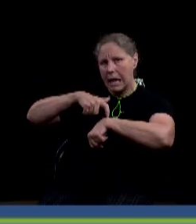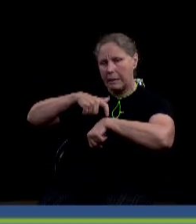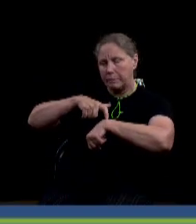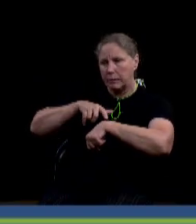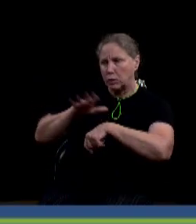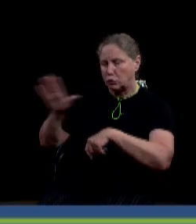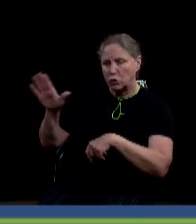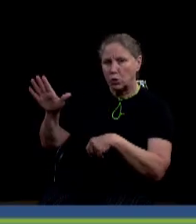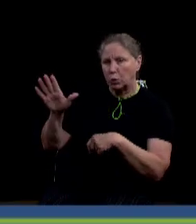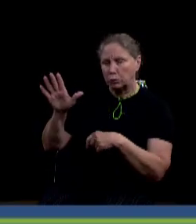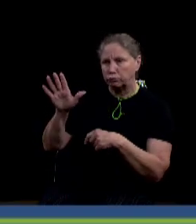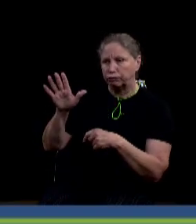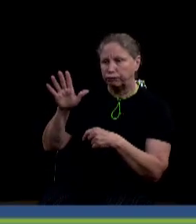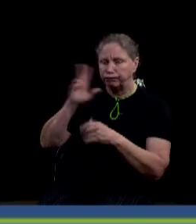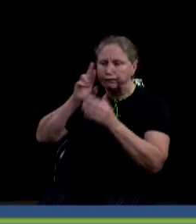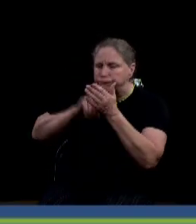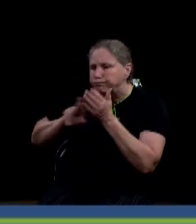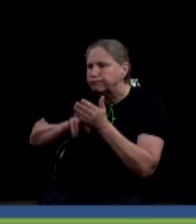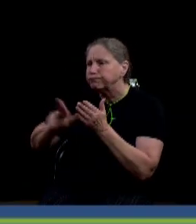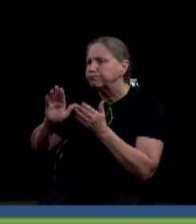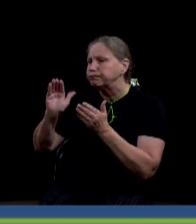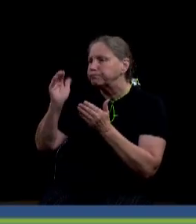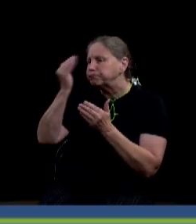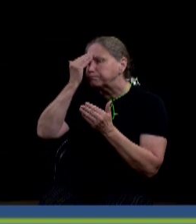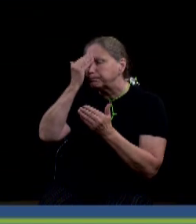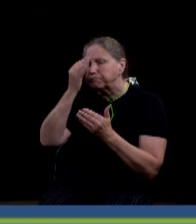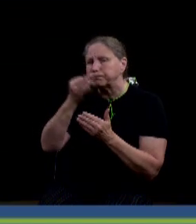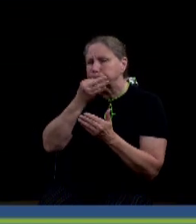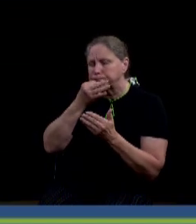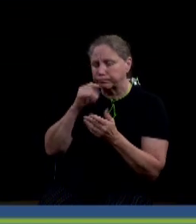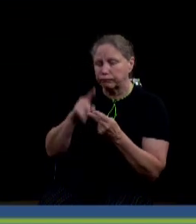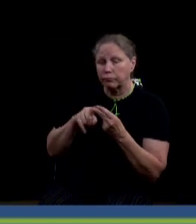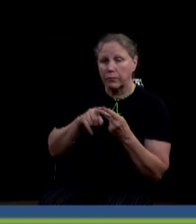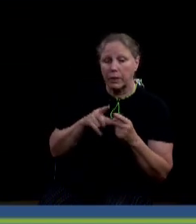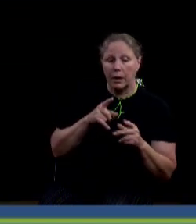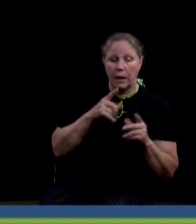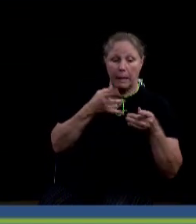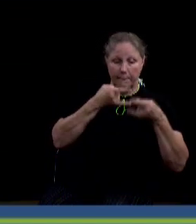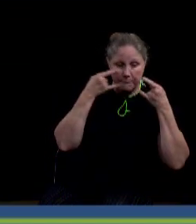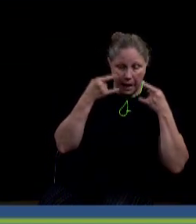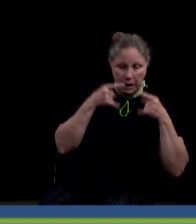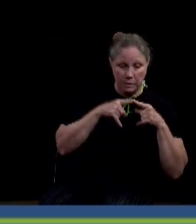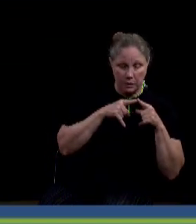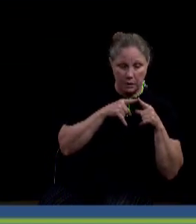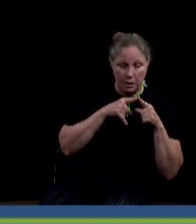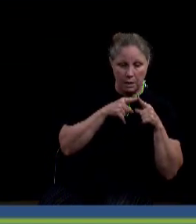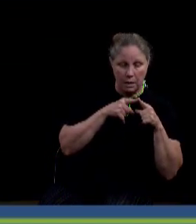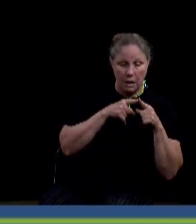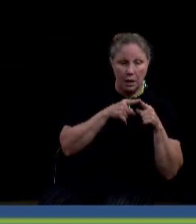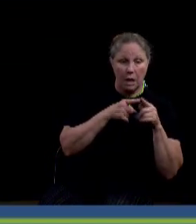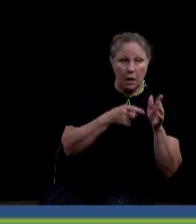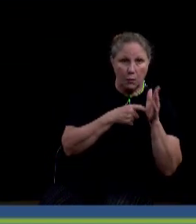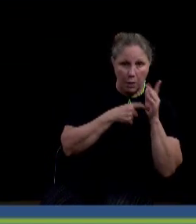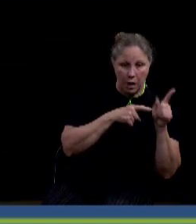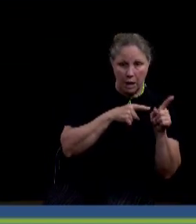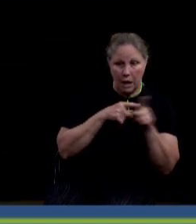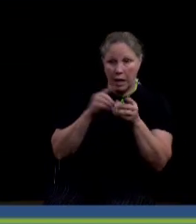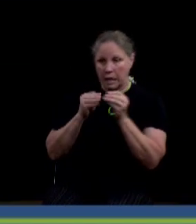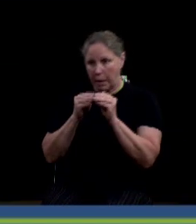opinion, the time that it would take to get our test numbers down? What's that time frame look like, and